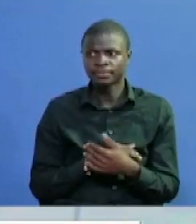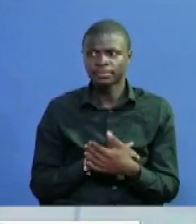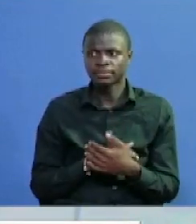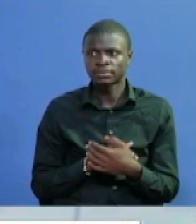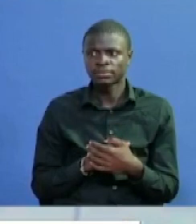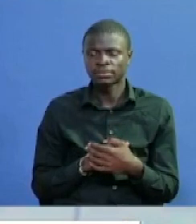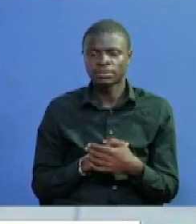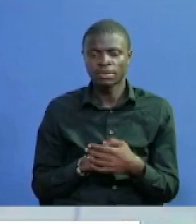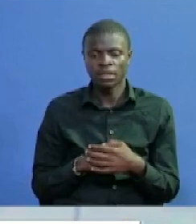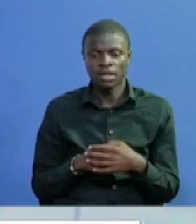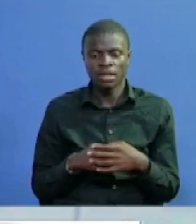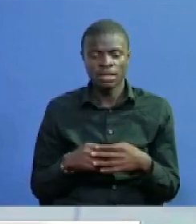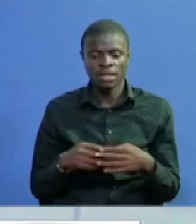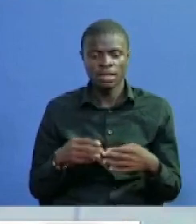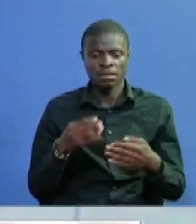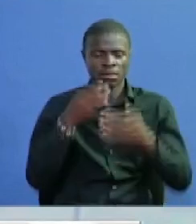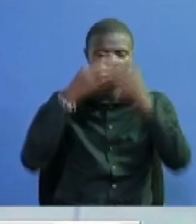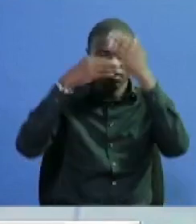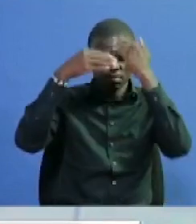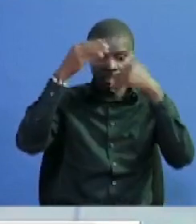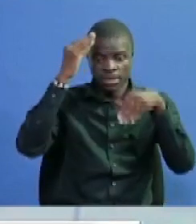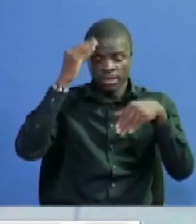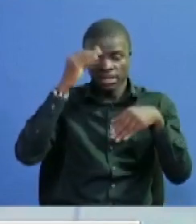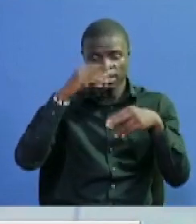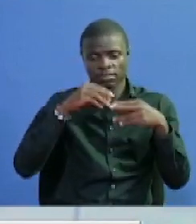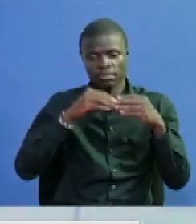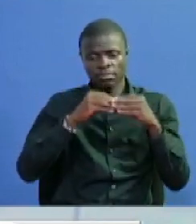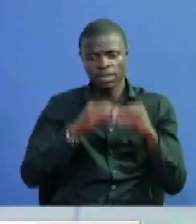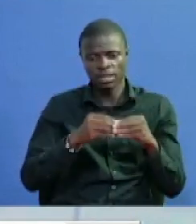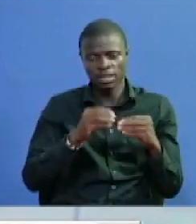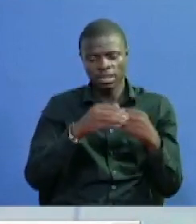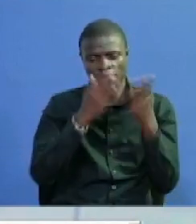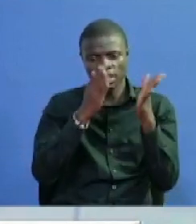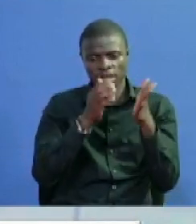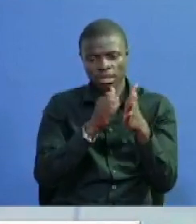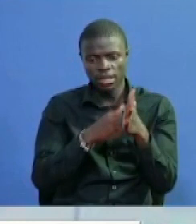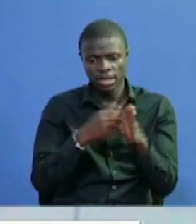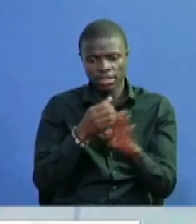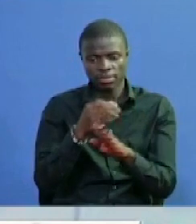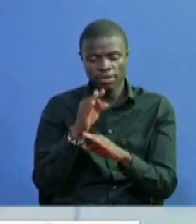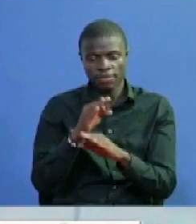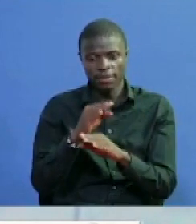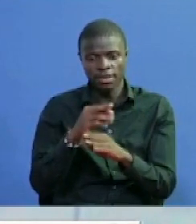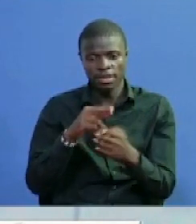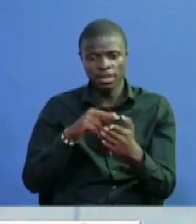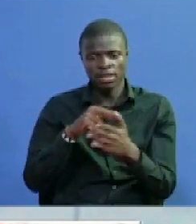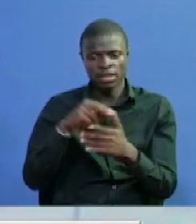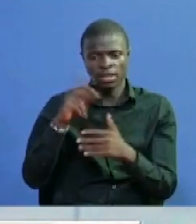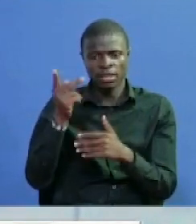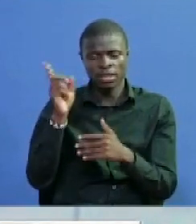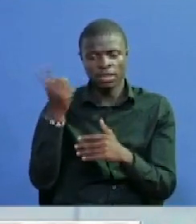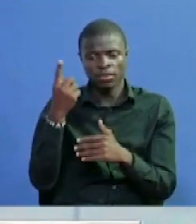the President met the leadership of the ruling coalition of the party within